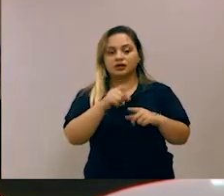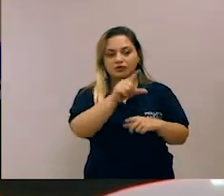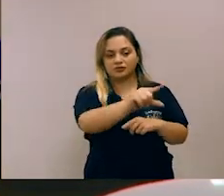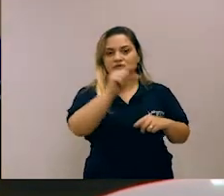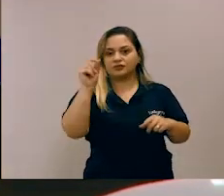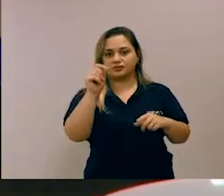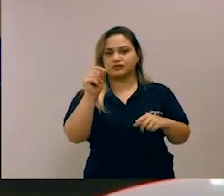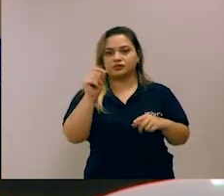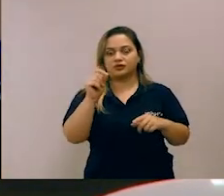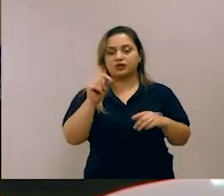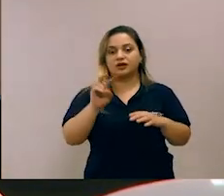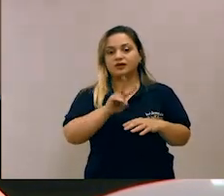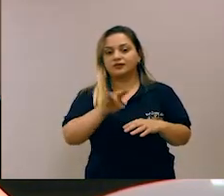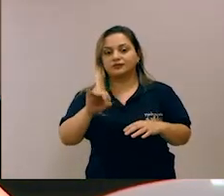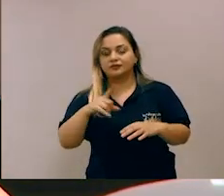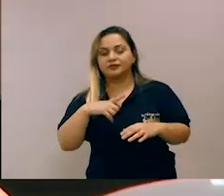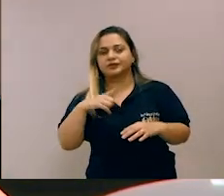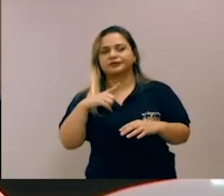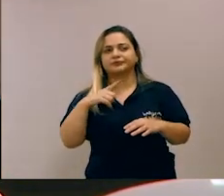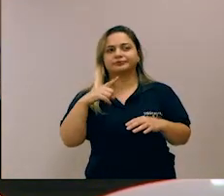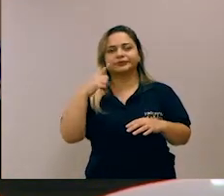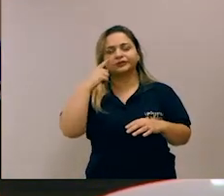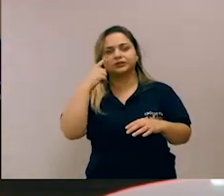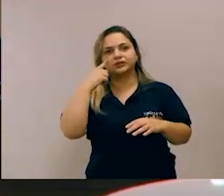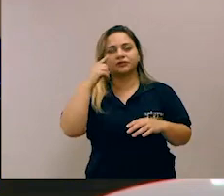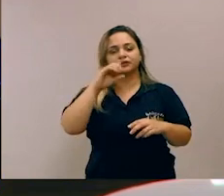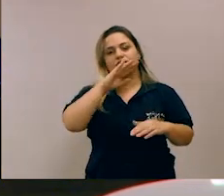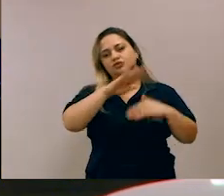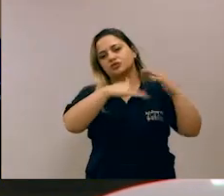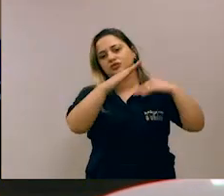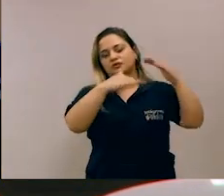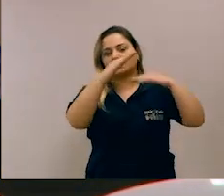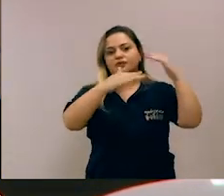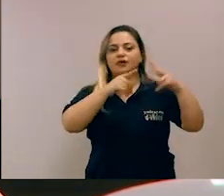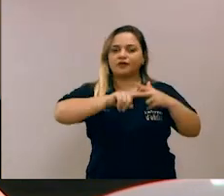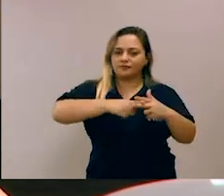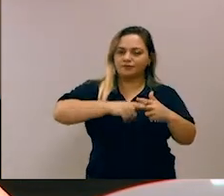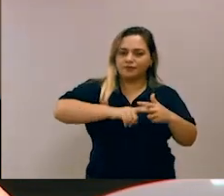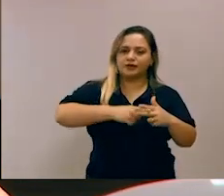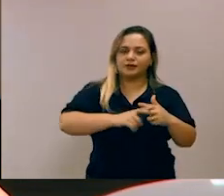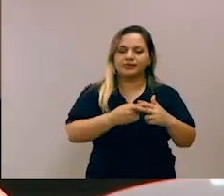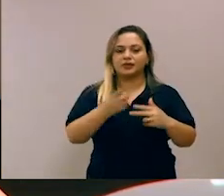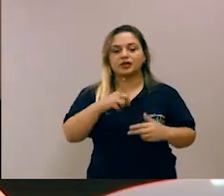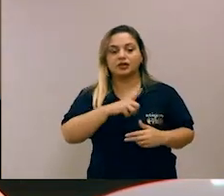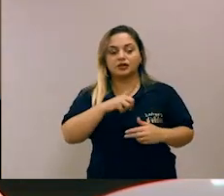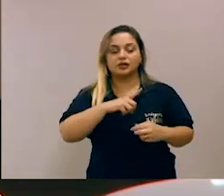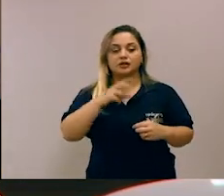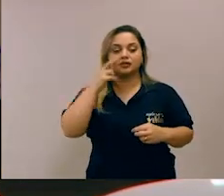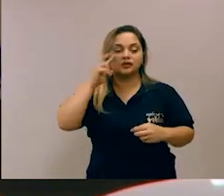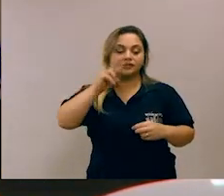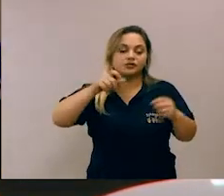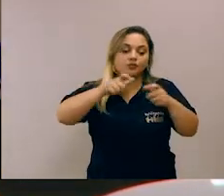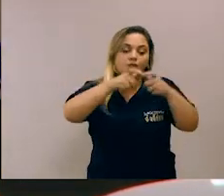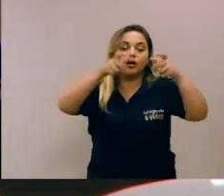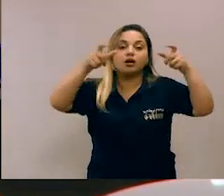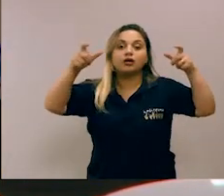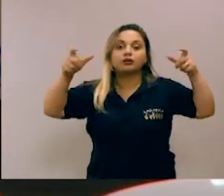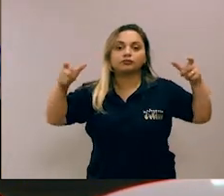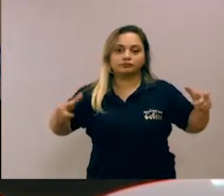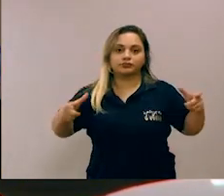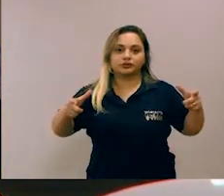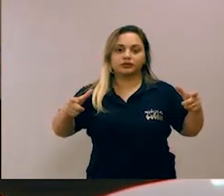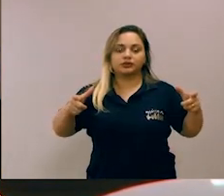as completely as possible, because sometimes the people who make the decisions, they are not the ones using the tools, but they